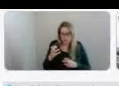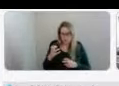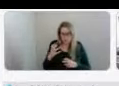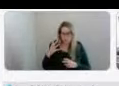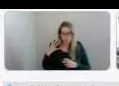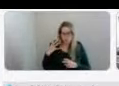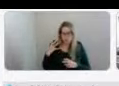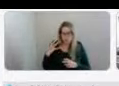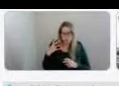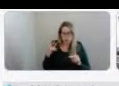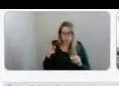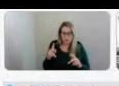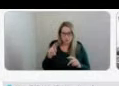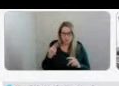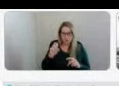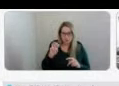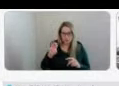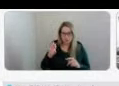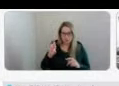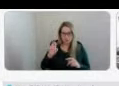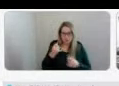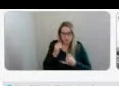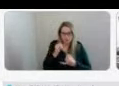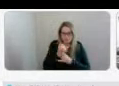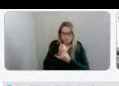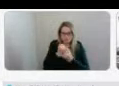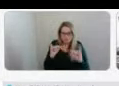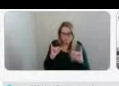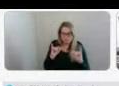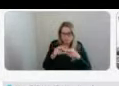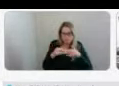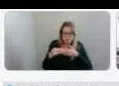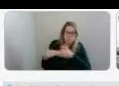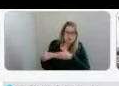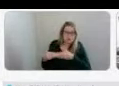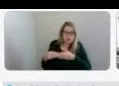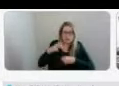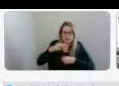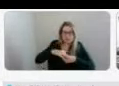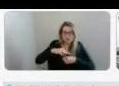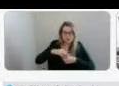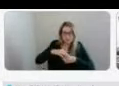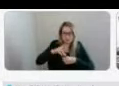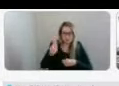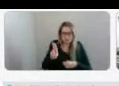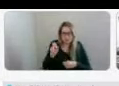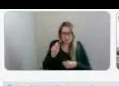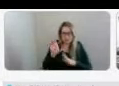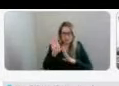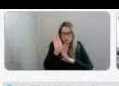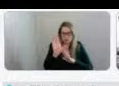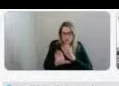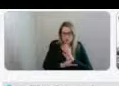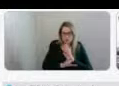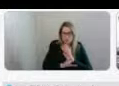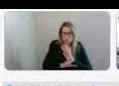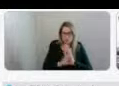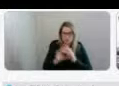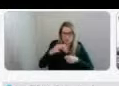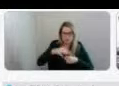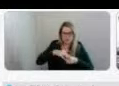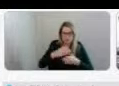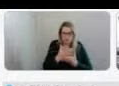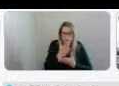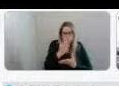newberg to be independent and guided by the goal to fulfill the u.s constitution and the voting